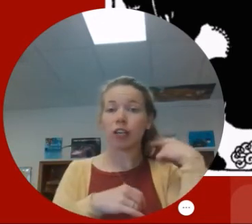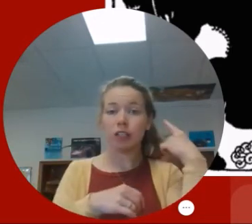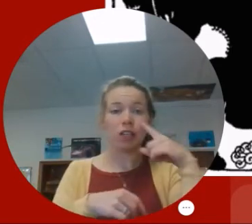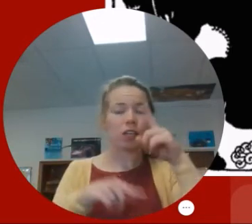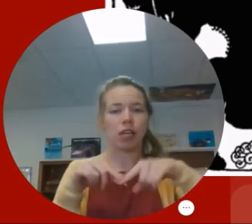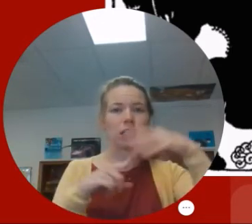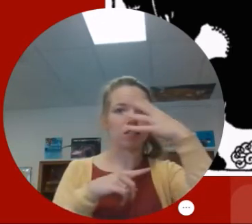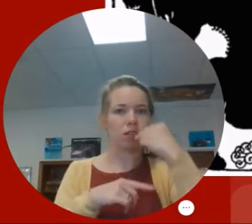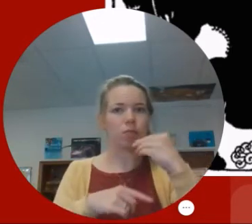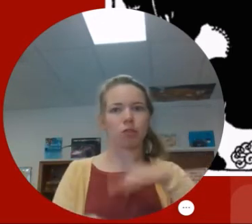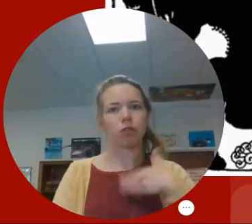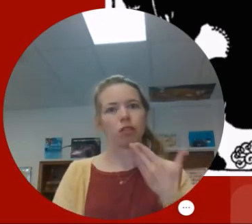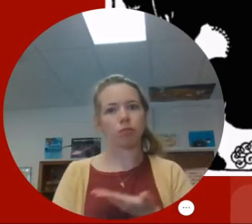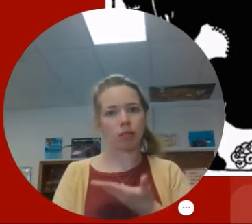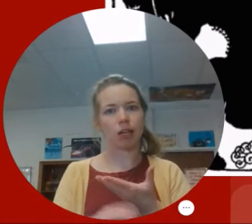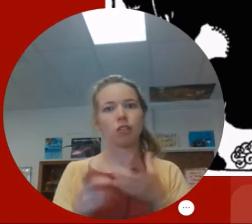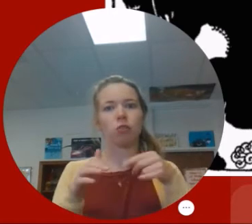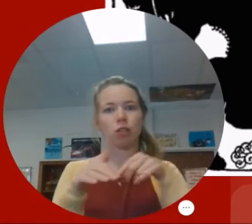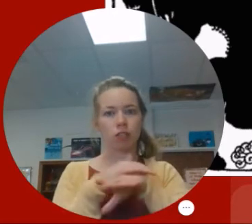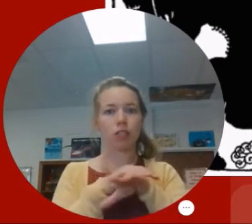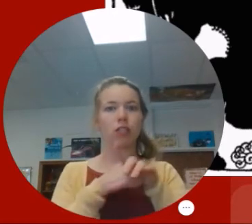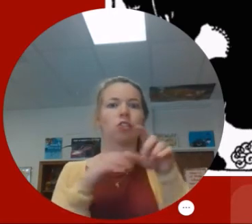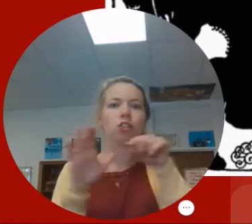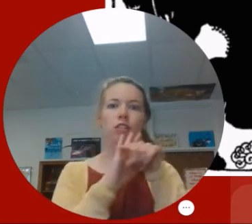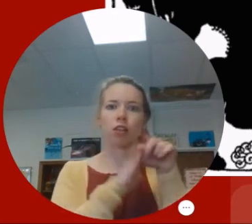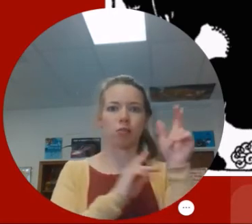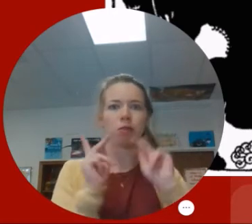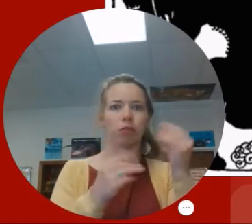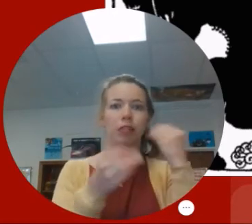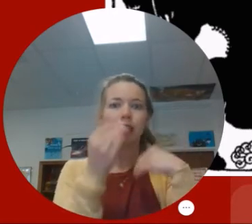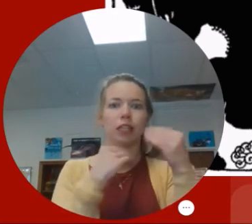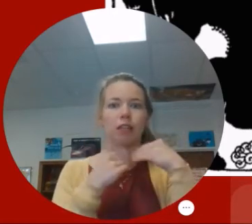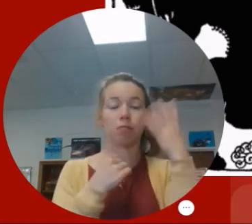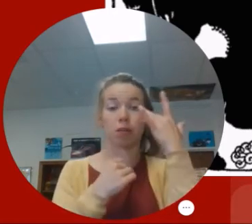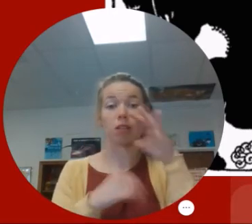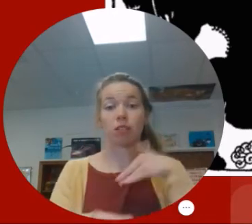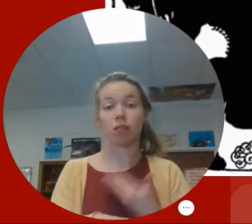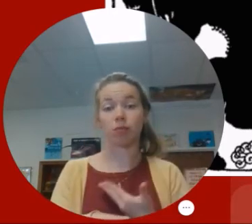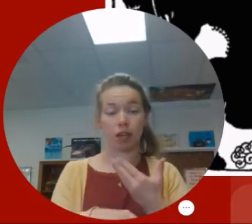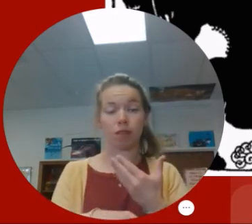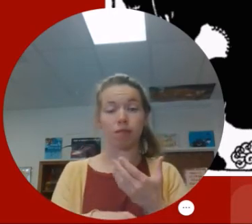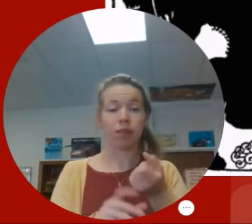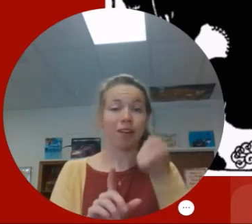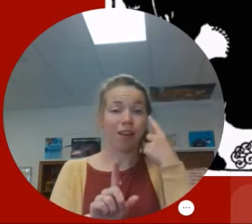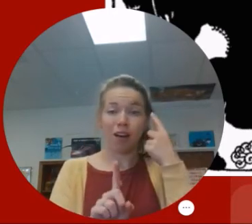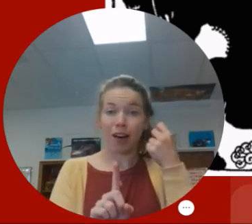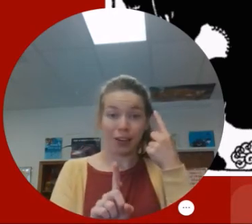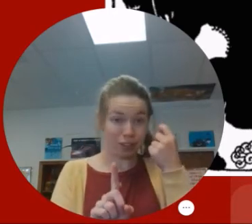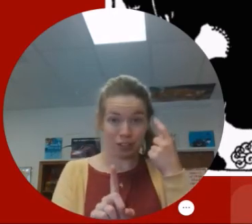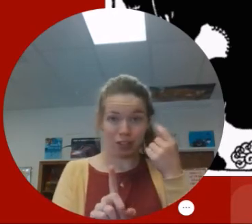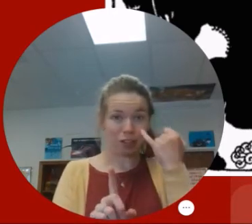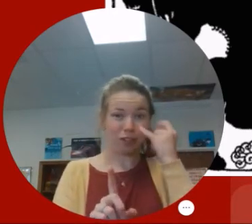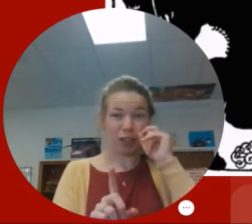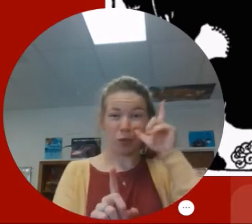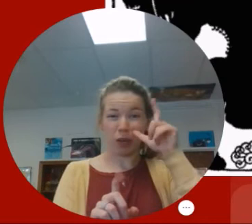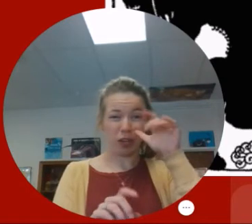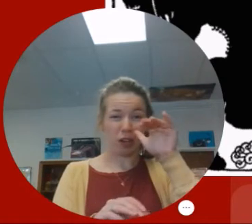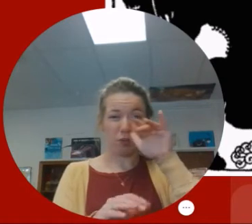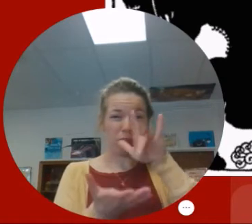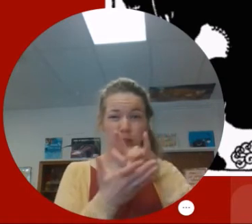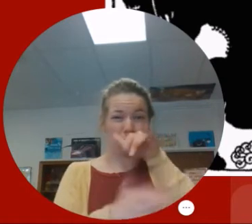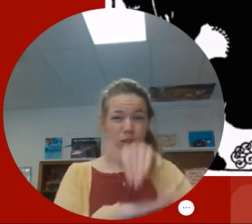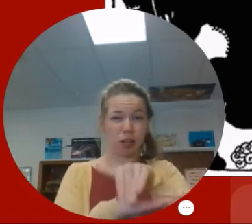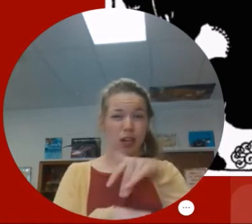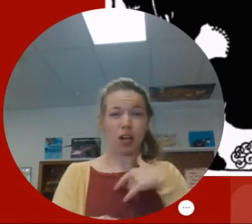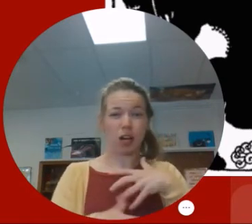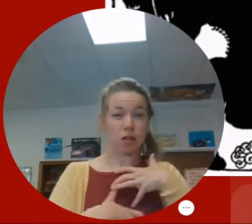partying like crazy and he can't sleep. So he is upset. So he goes in and starts killing people and eating them because he's upset. I understand if I get waken